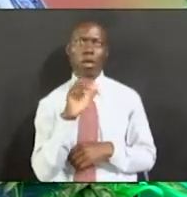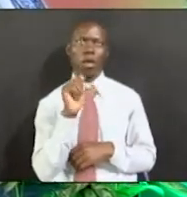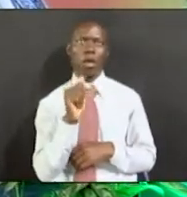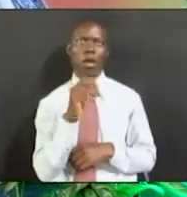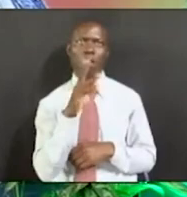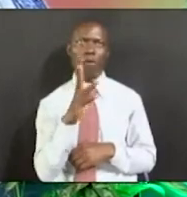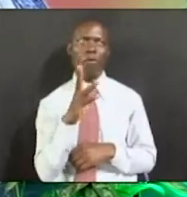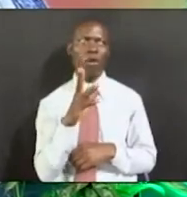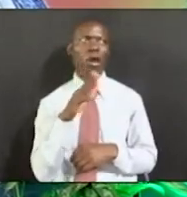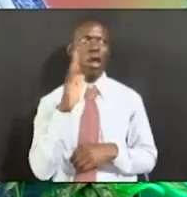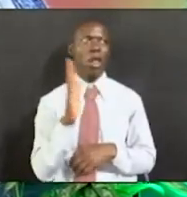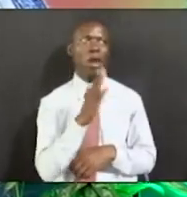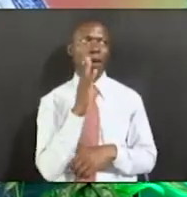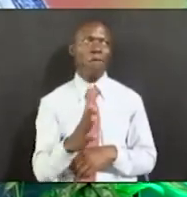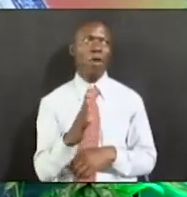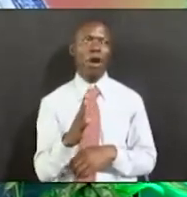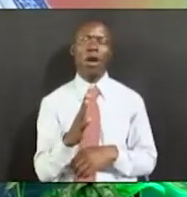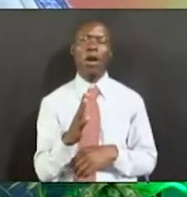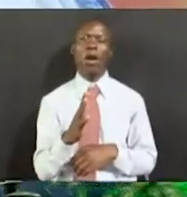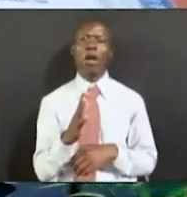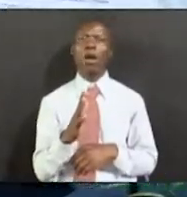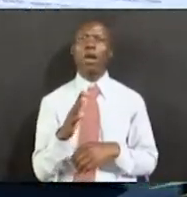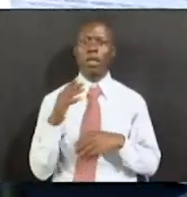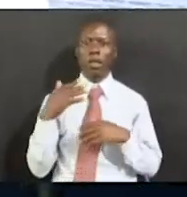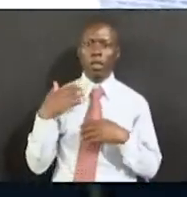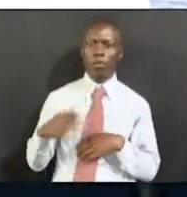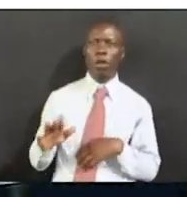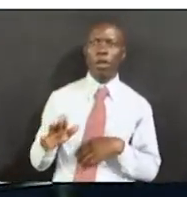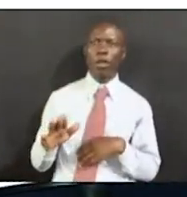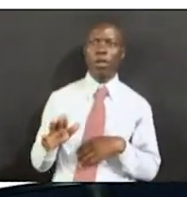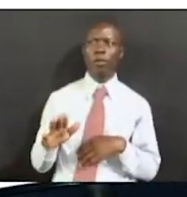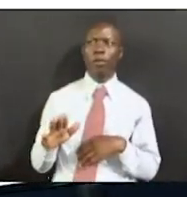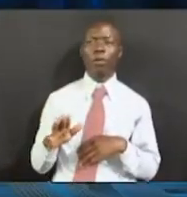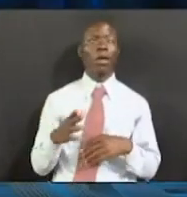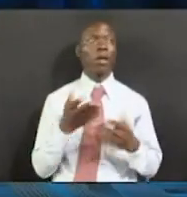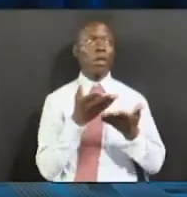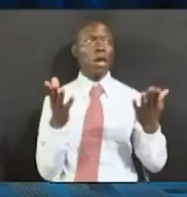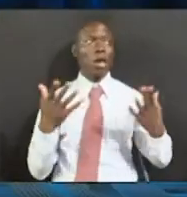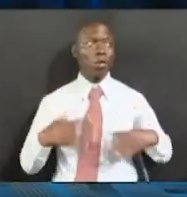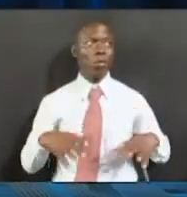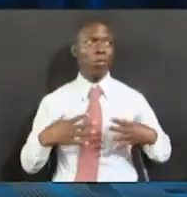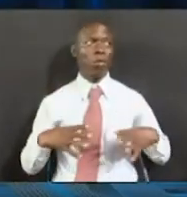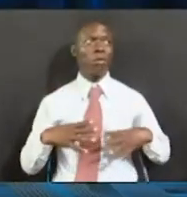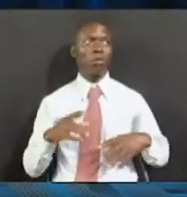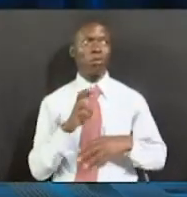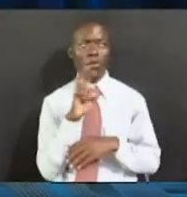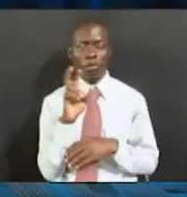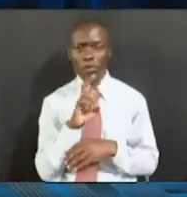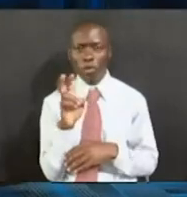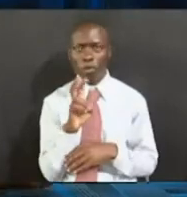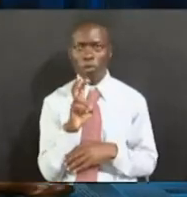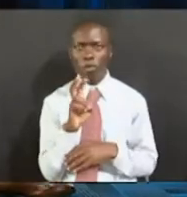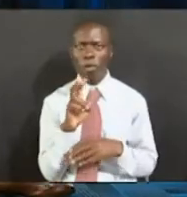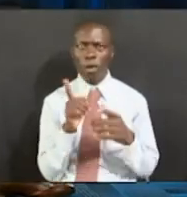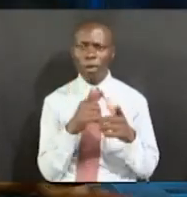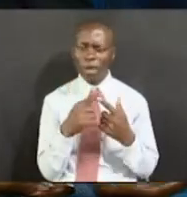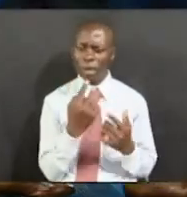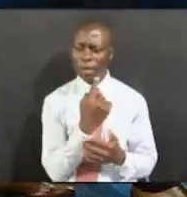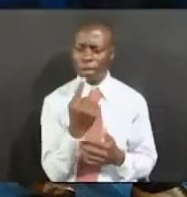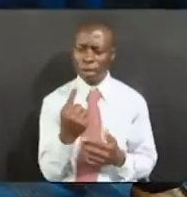humble beginnings. There are people who look at you and they wonder, will this one amount to